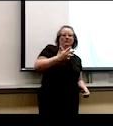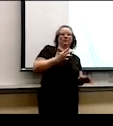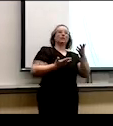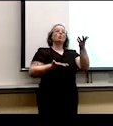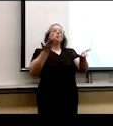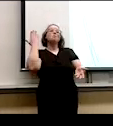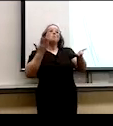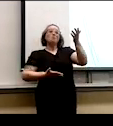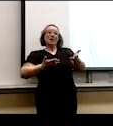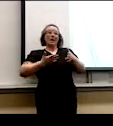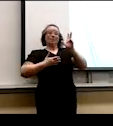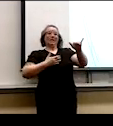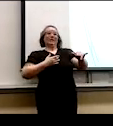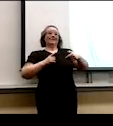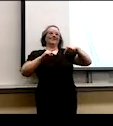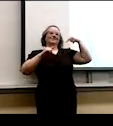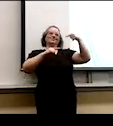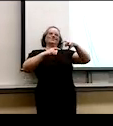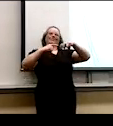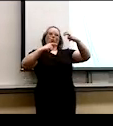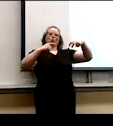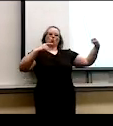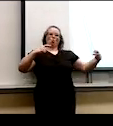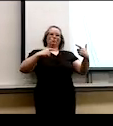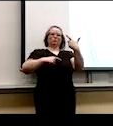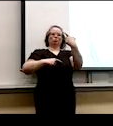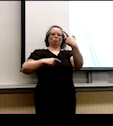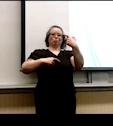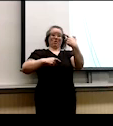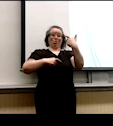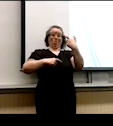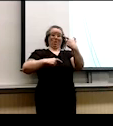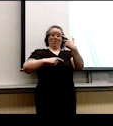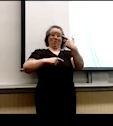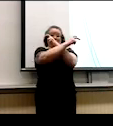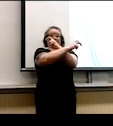their chromosome 21, and it doesn't copy the amyloid segment,